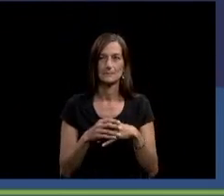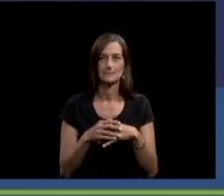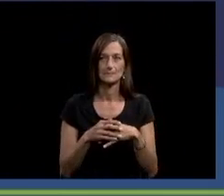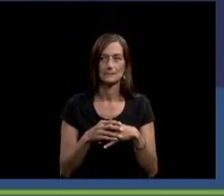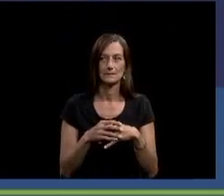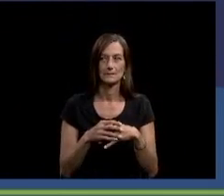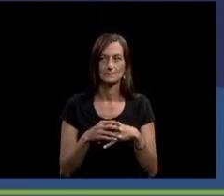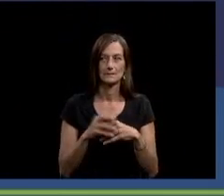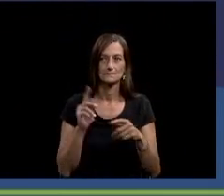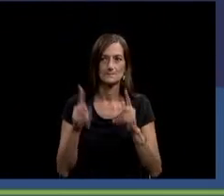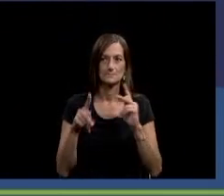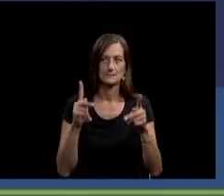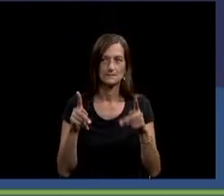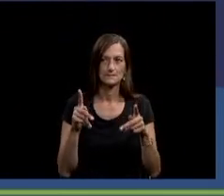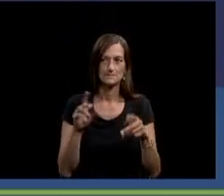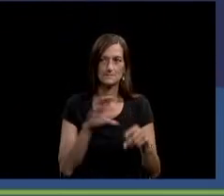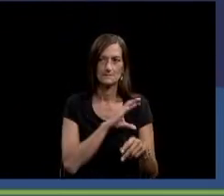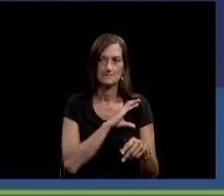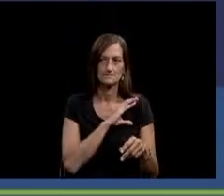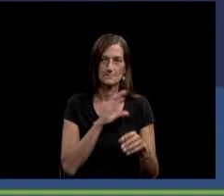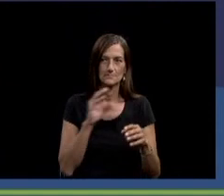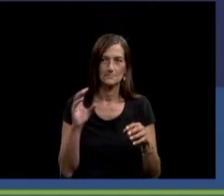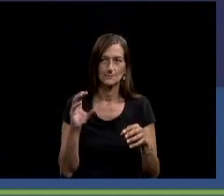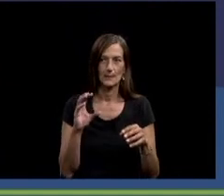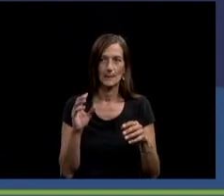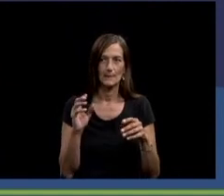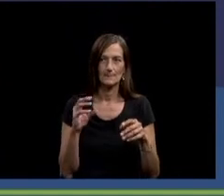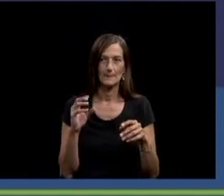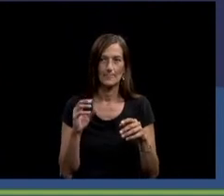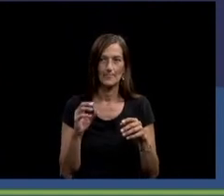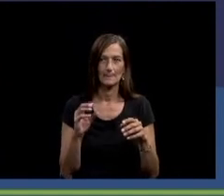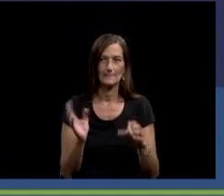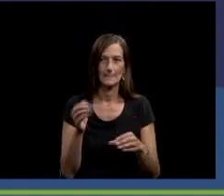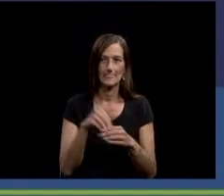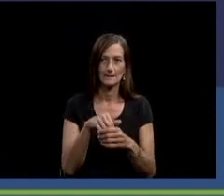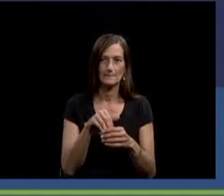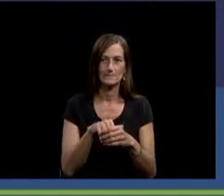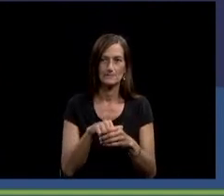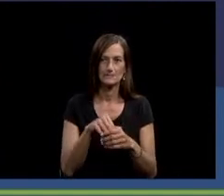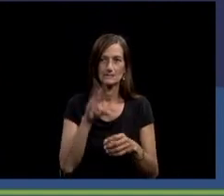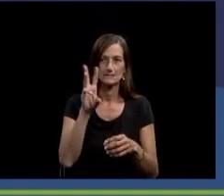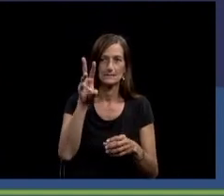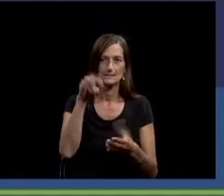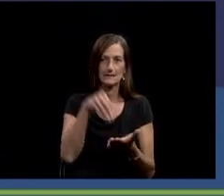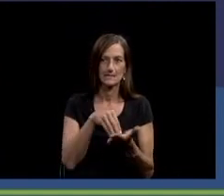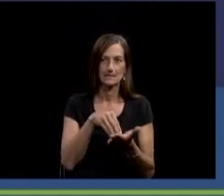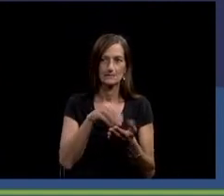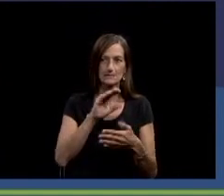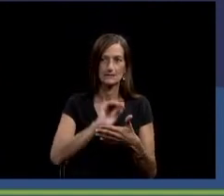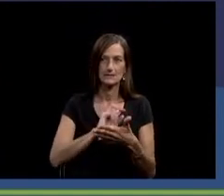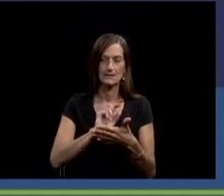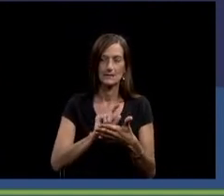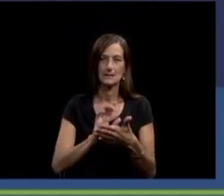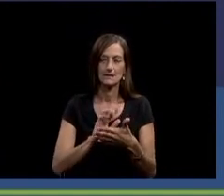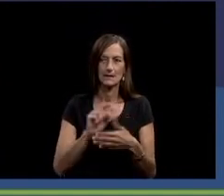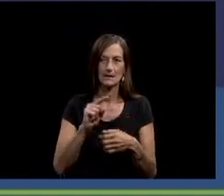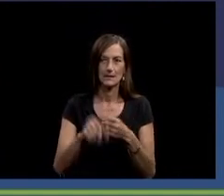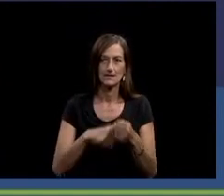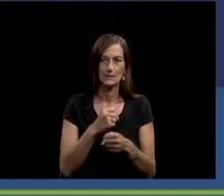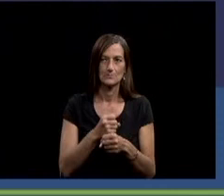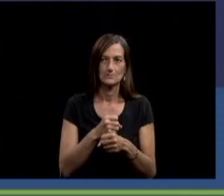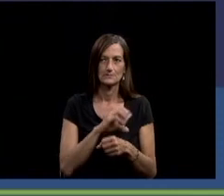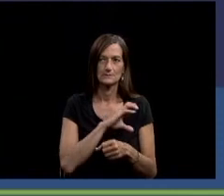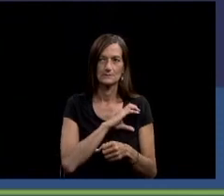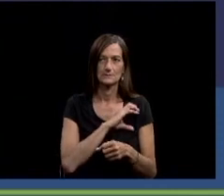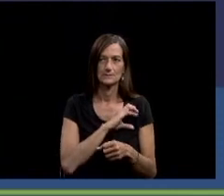volunteered, contributing 6,000 hours to the Waco Police Department. One of the things I'm really proud of is that our Blue Santa program, supported